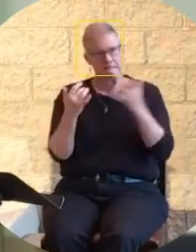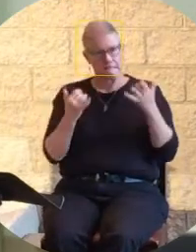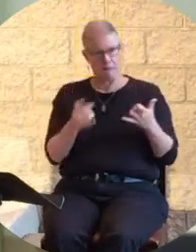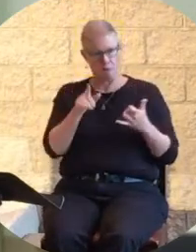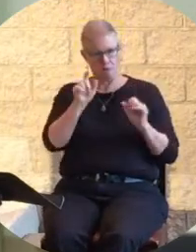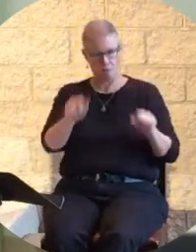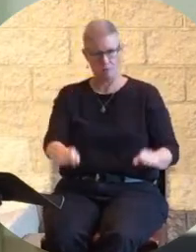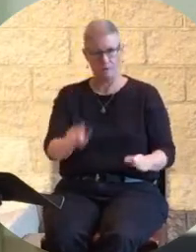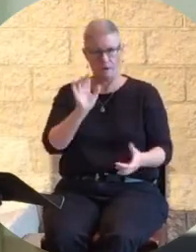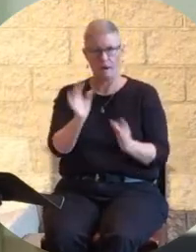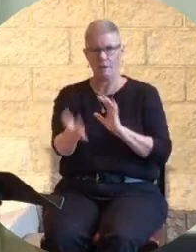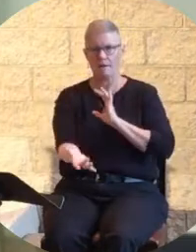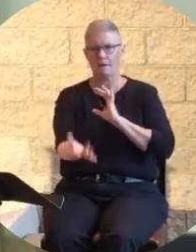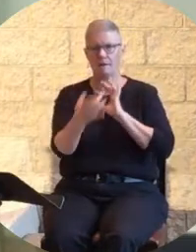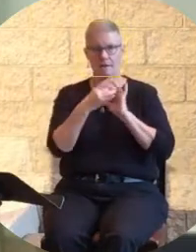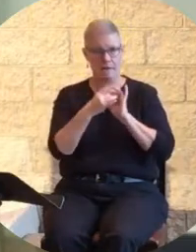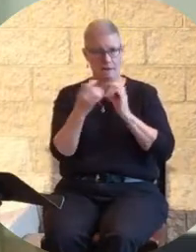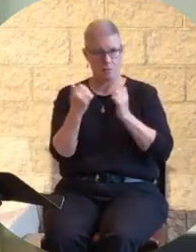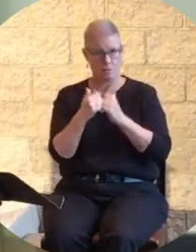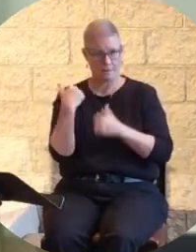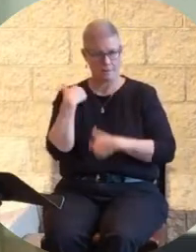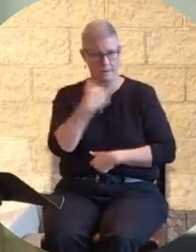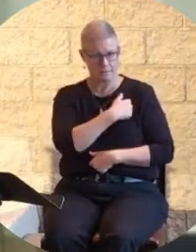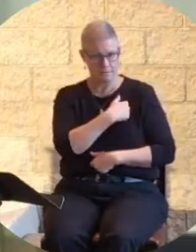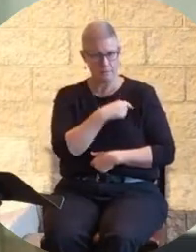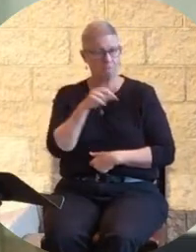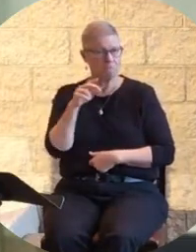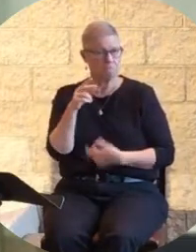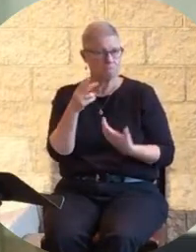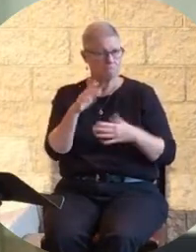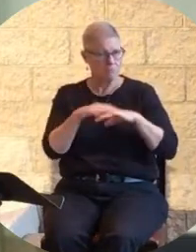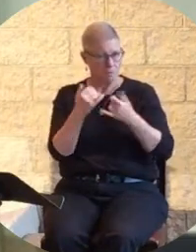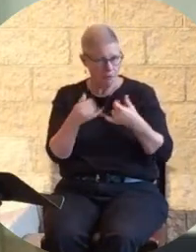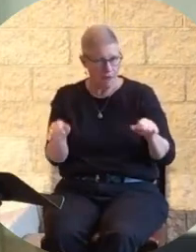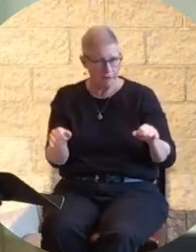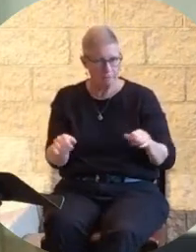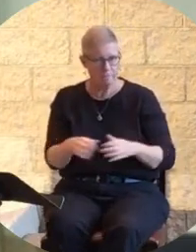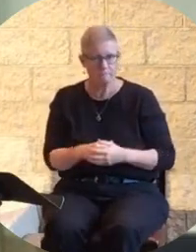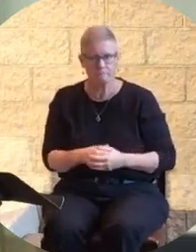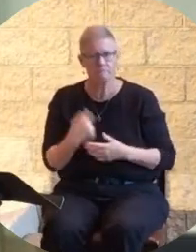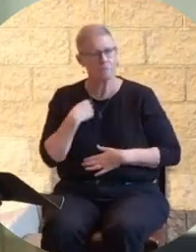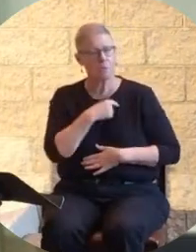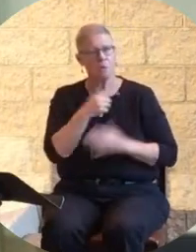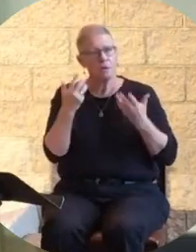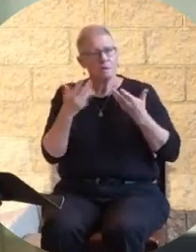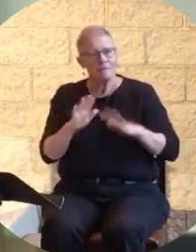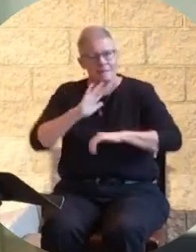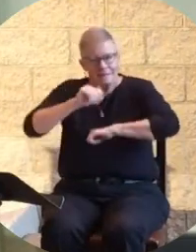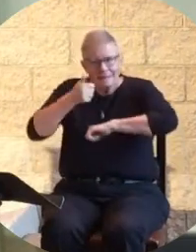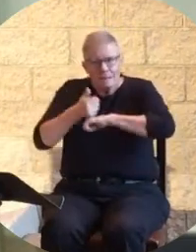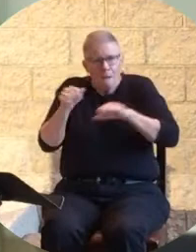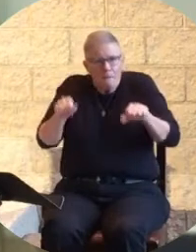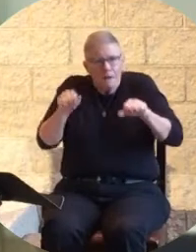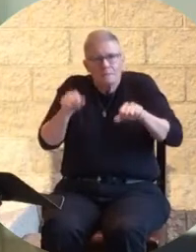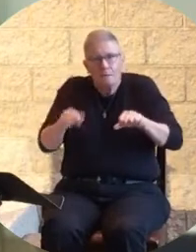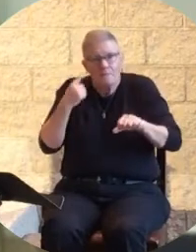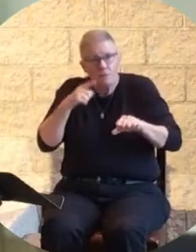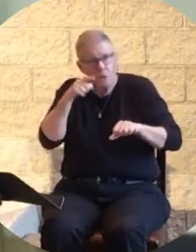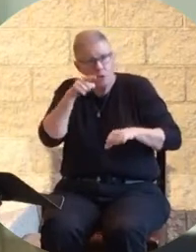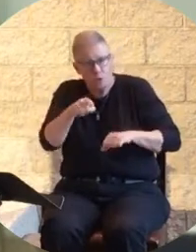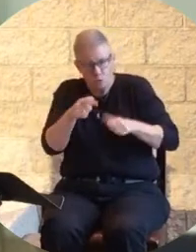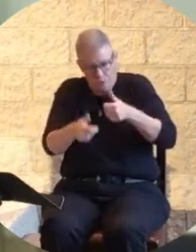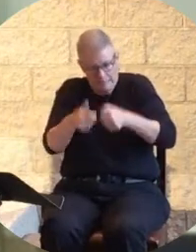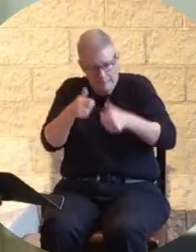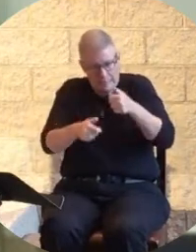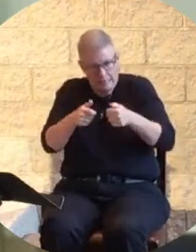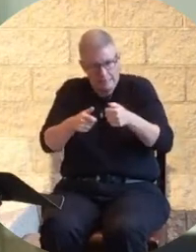with us virtually as well. We have set up the possibility for you to text Hi Unity, and this should